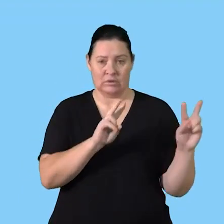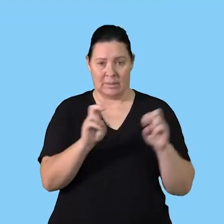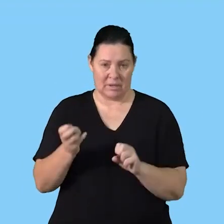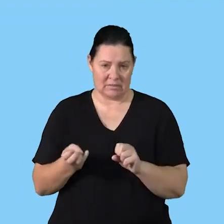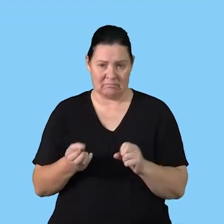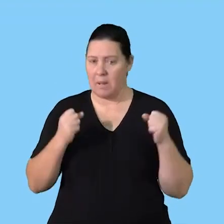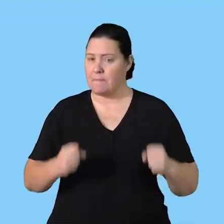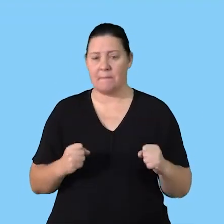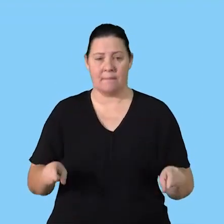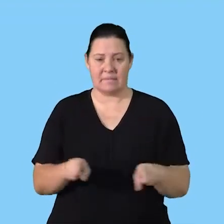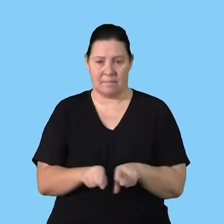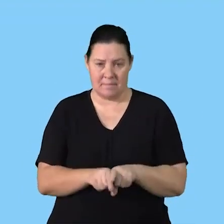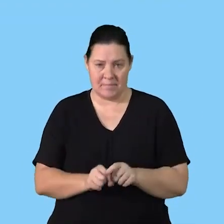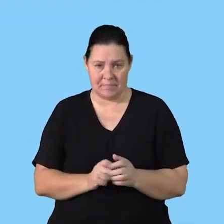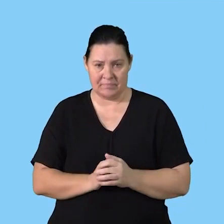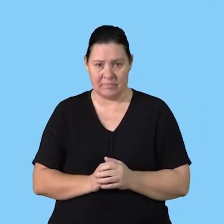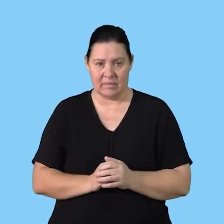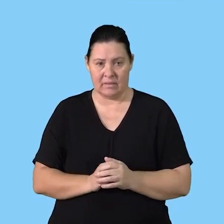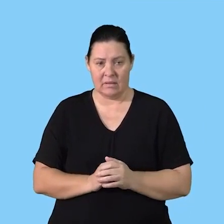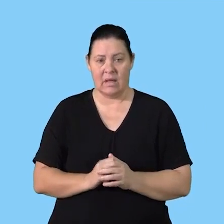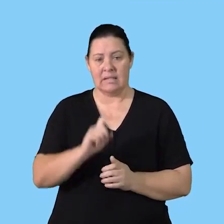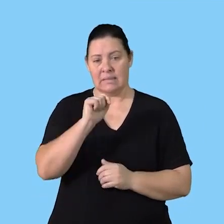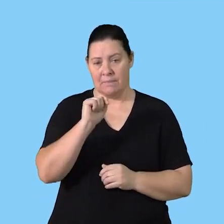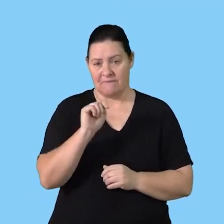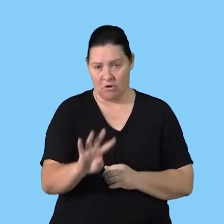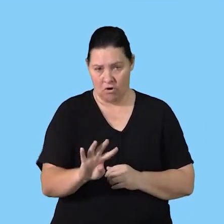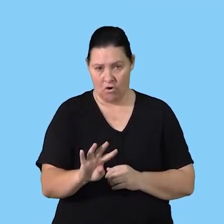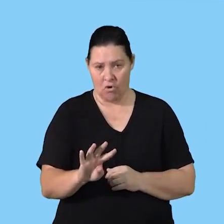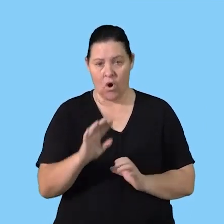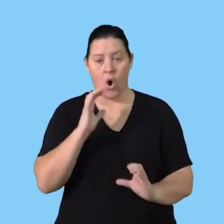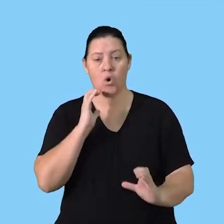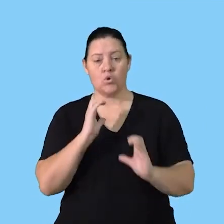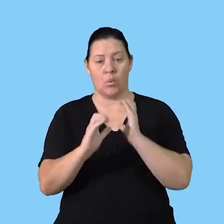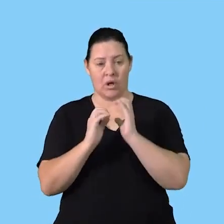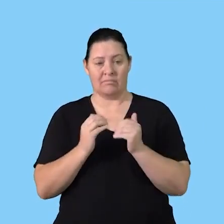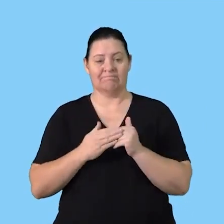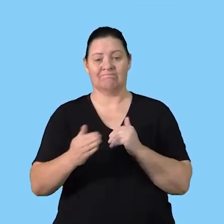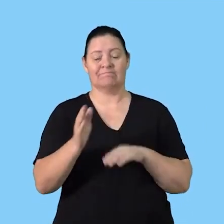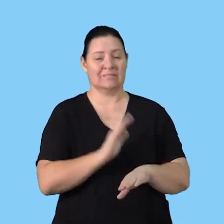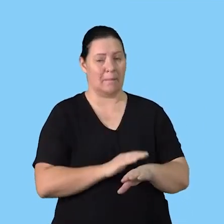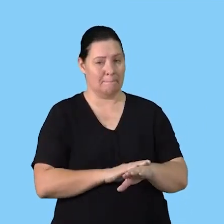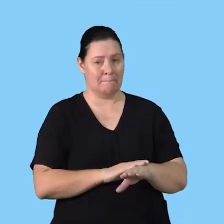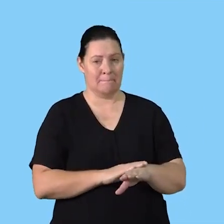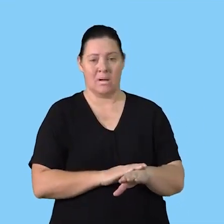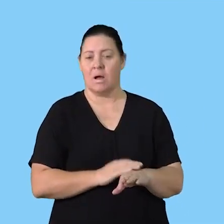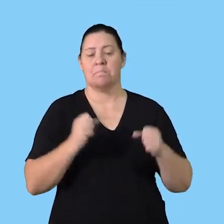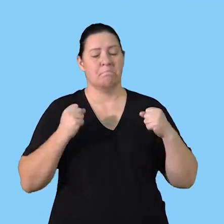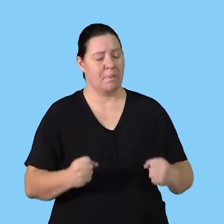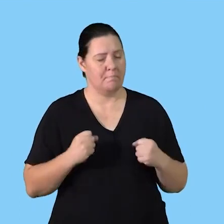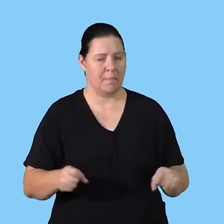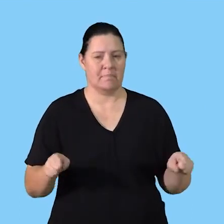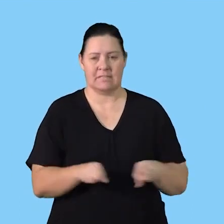the topics. Then in terms of term number 4, communication through time, there are